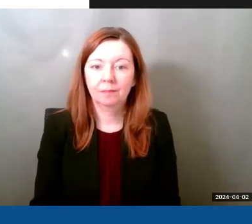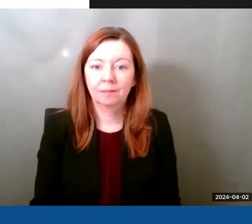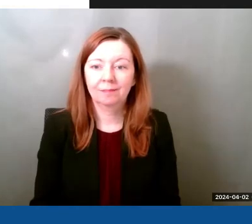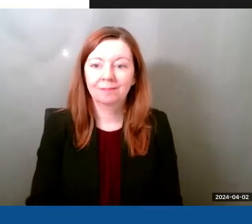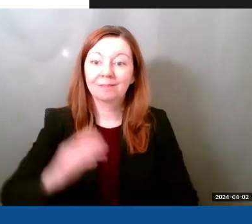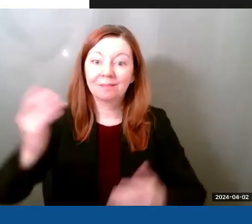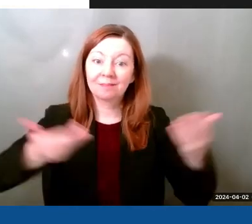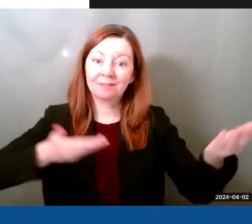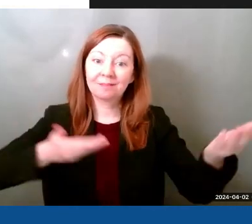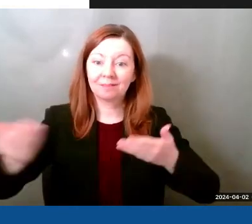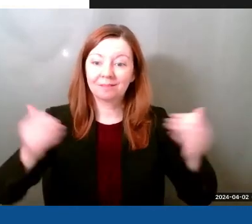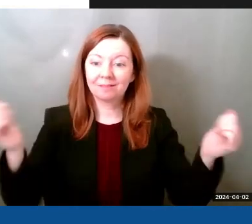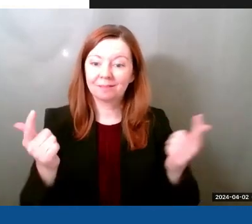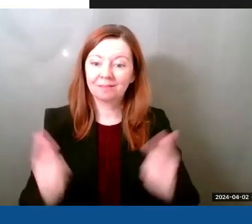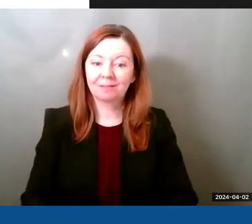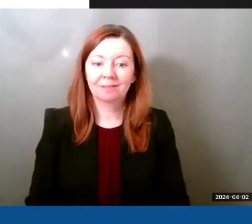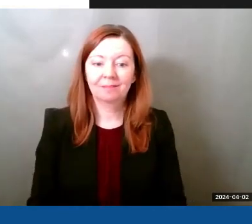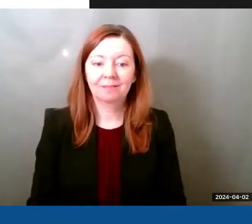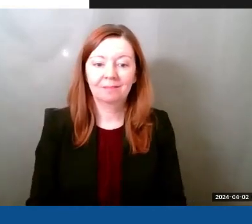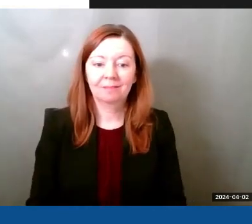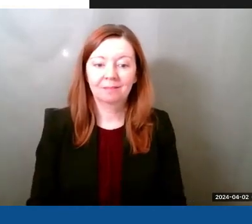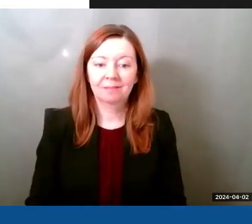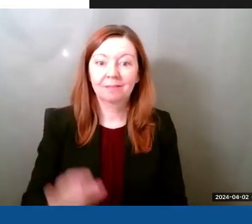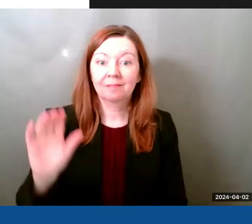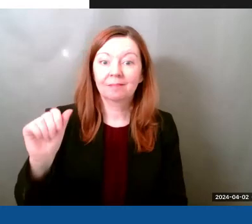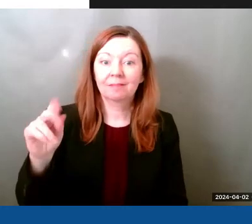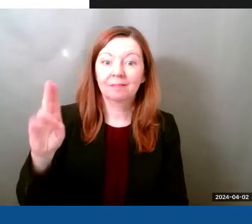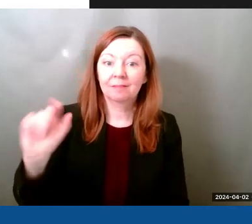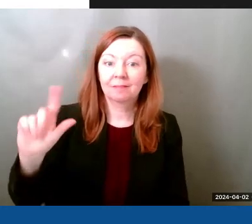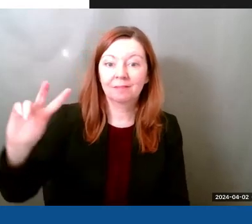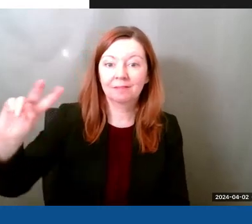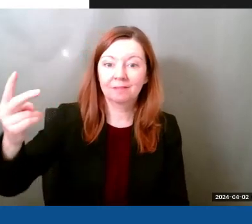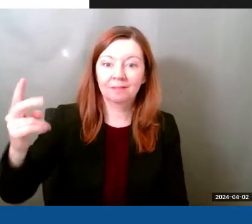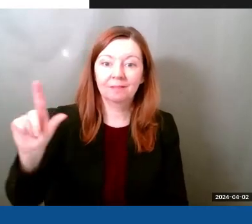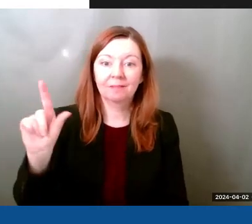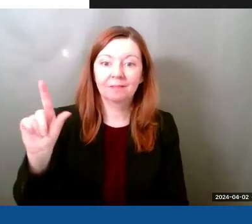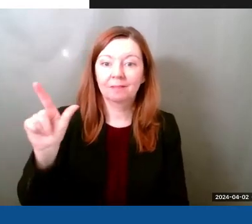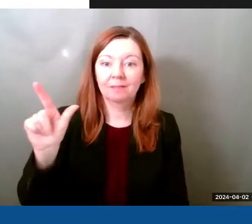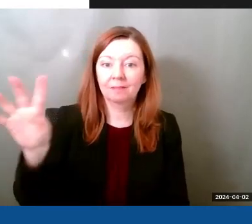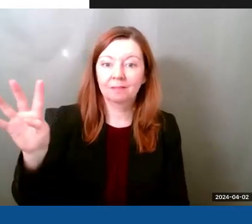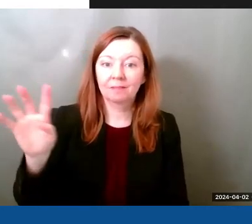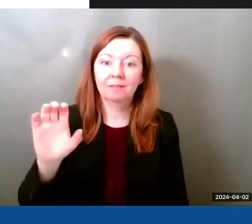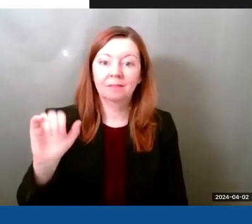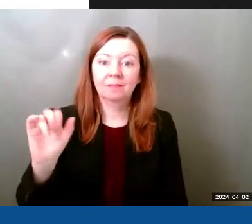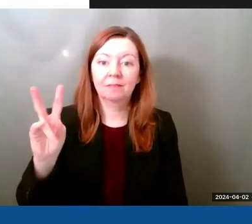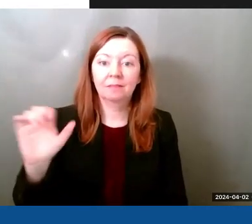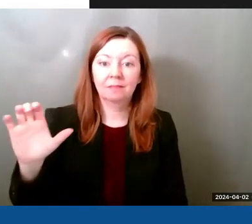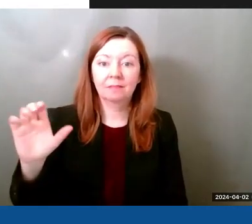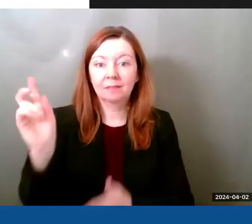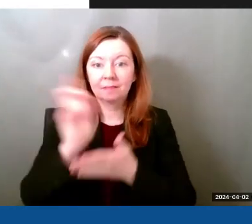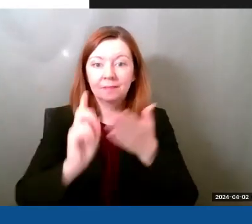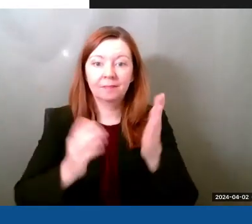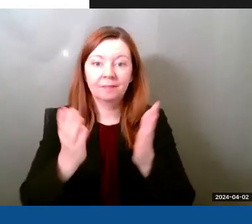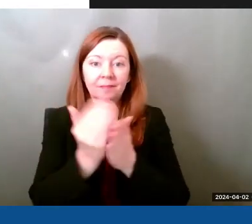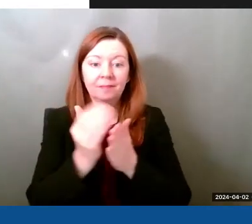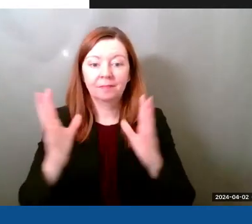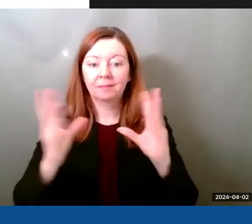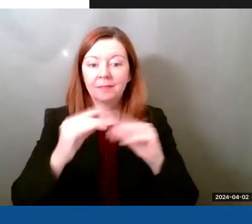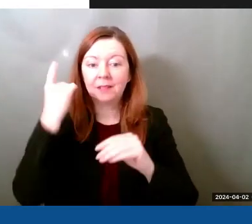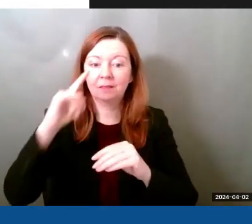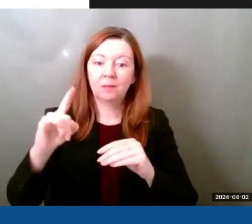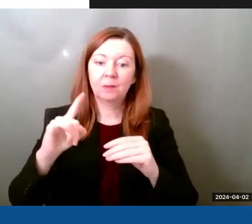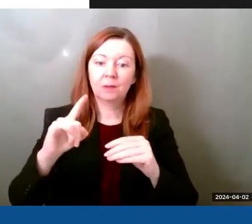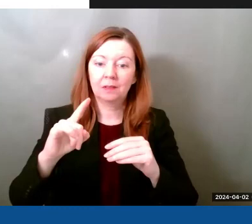Welcome, everyone. This is the April 2nd, 2024 Civic Design Review meeting of the Philadelphia